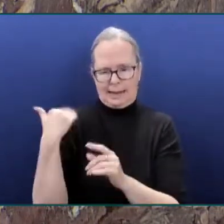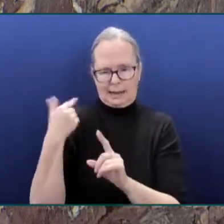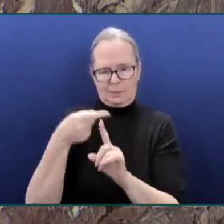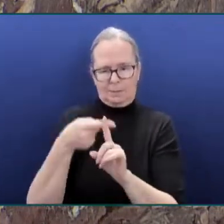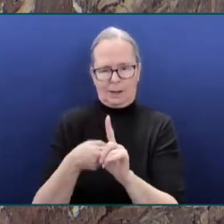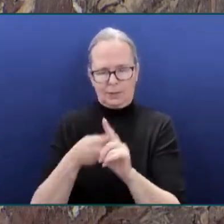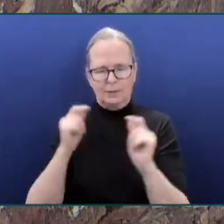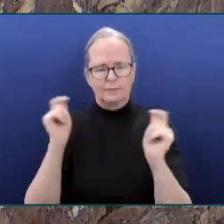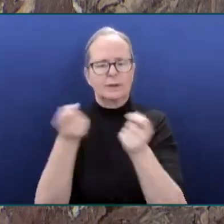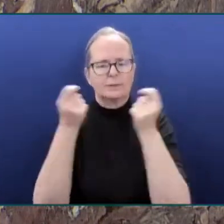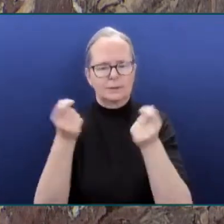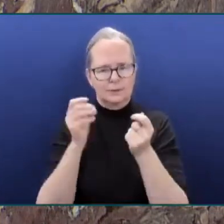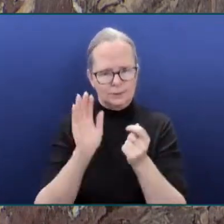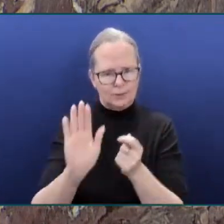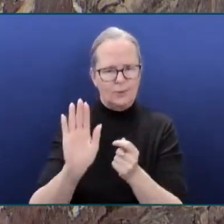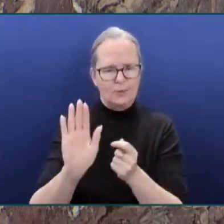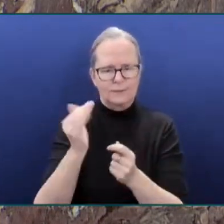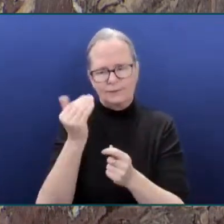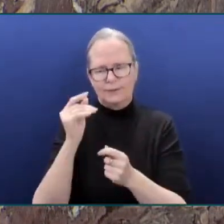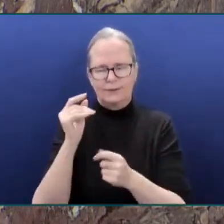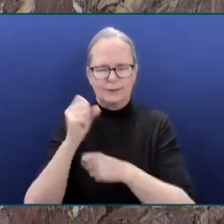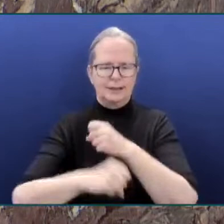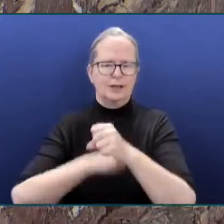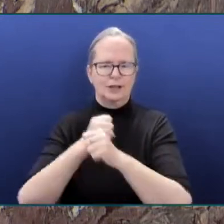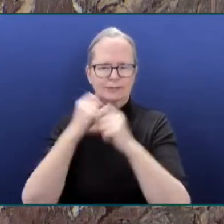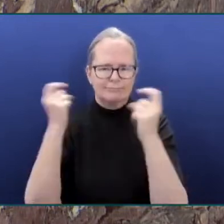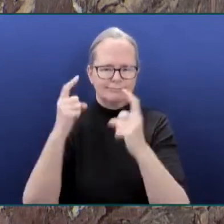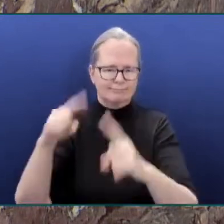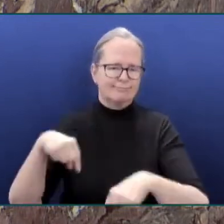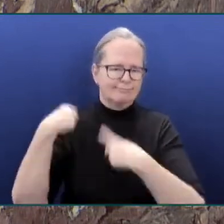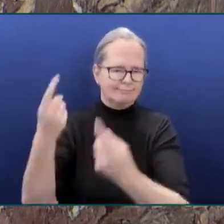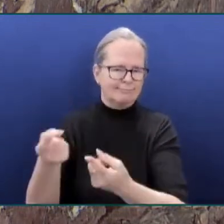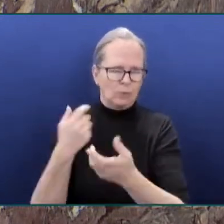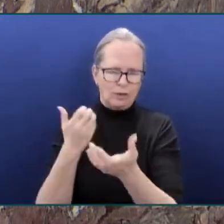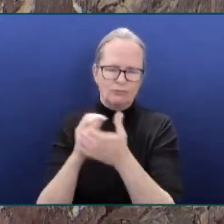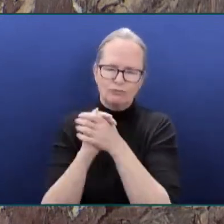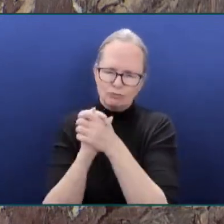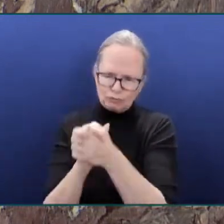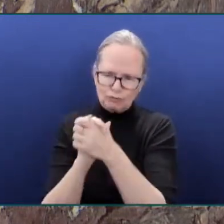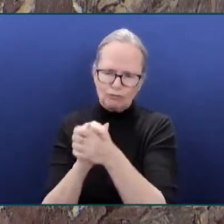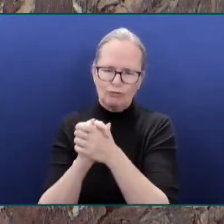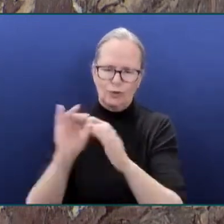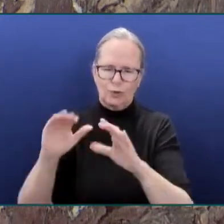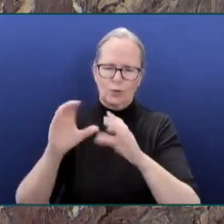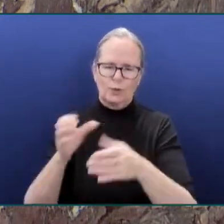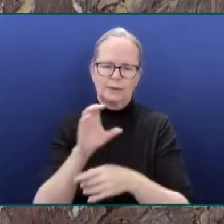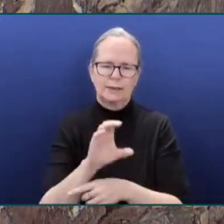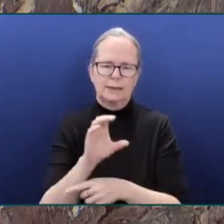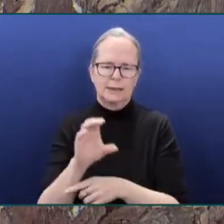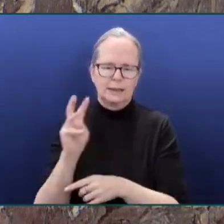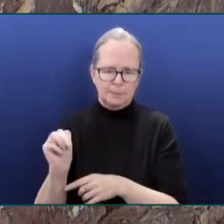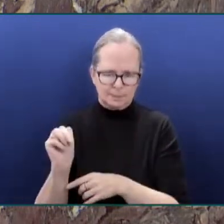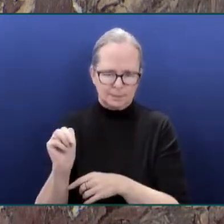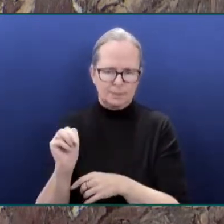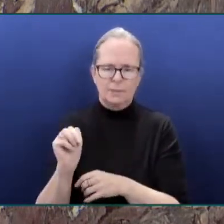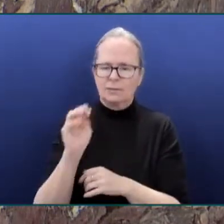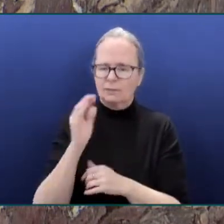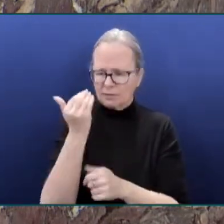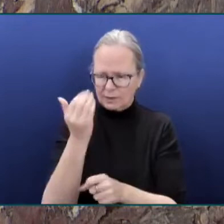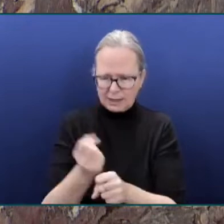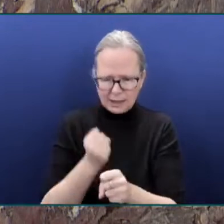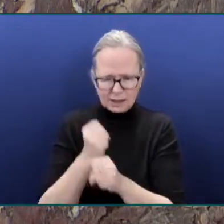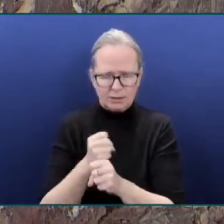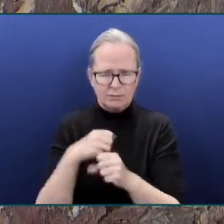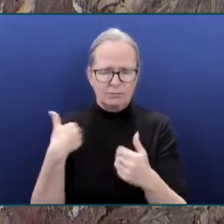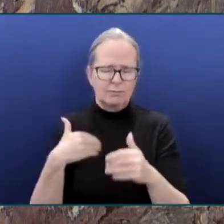of Richmond for 15 exceptional years of supporting our local community, and I look forward to many, many